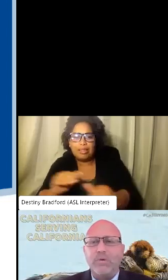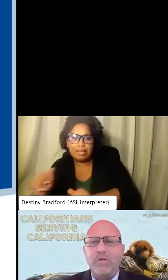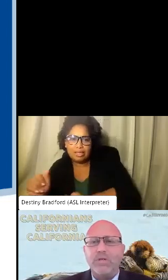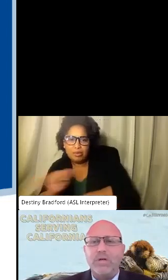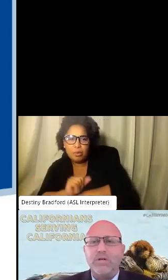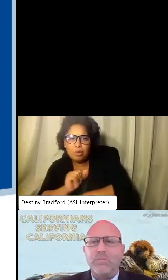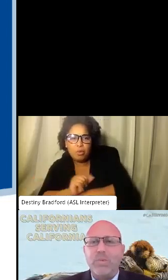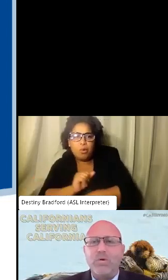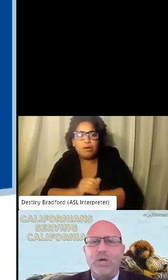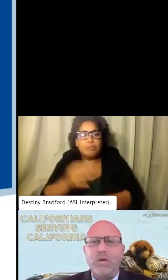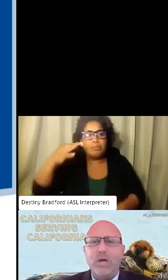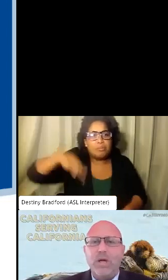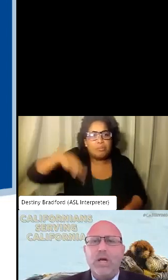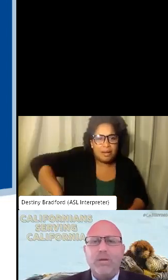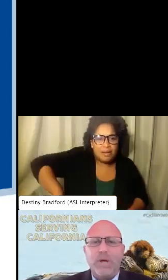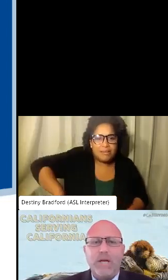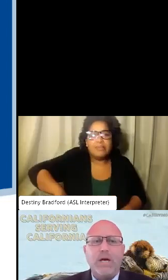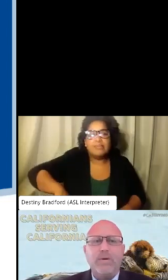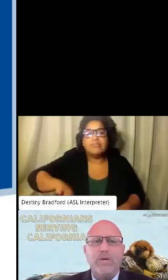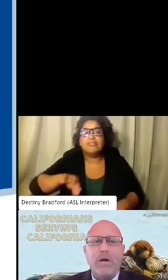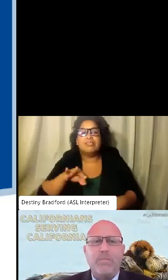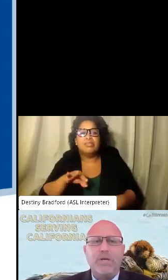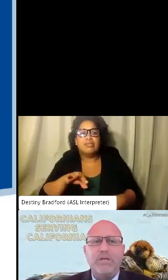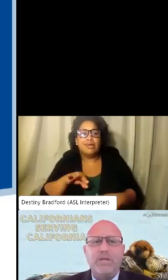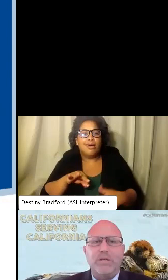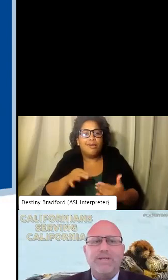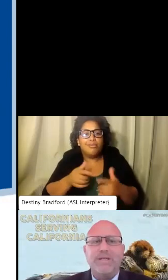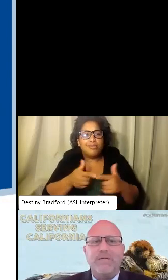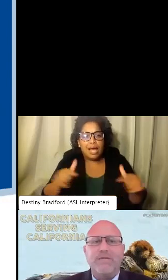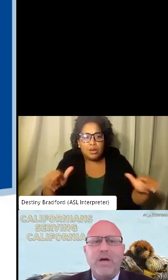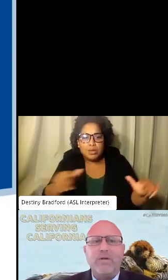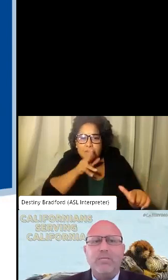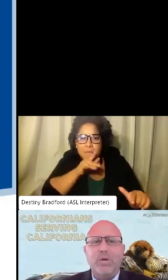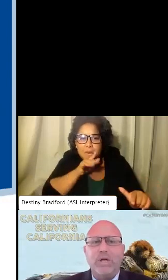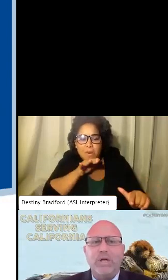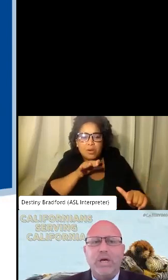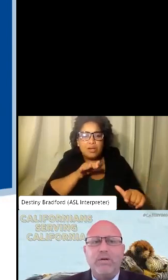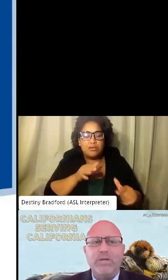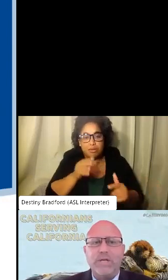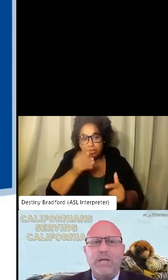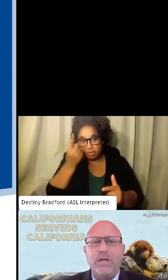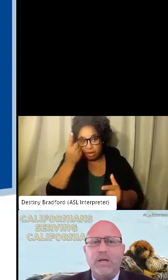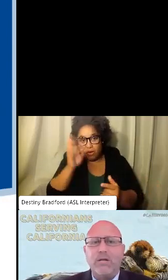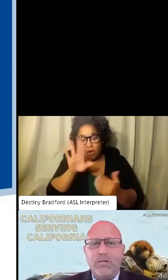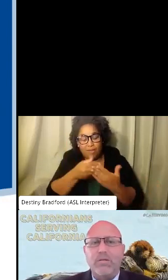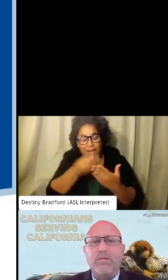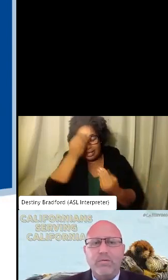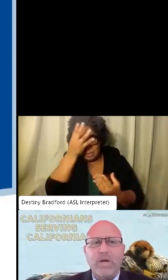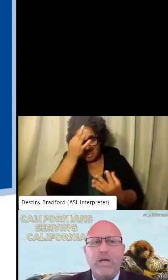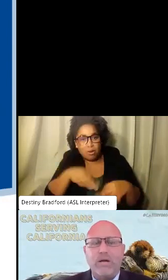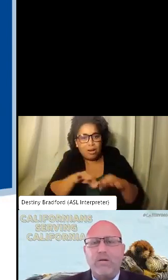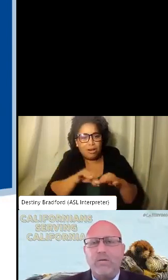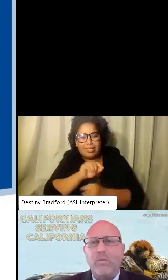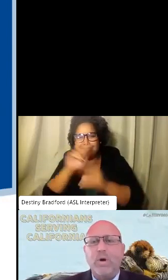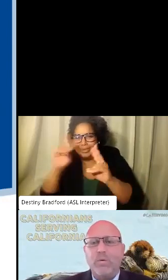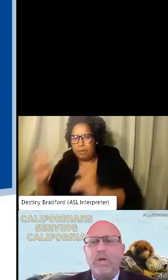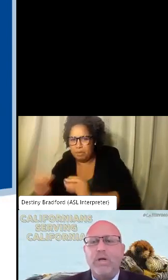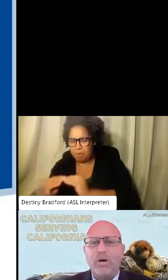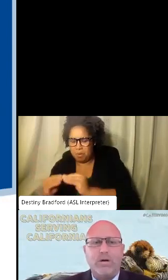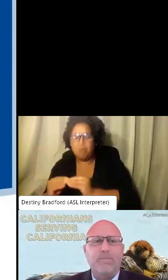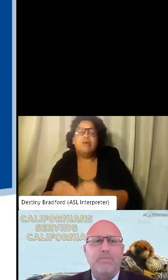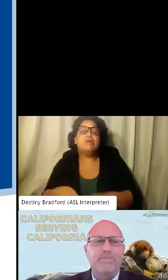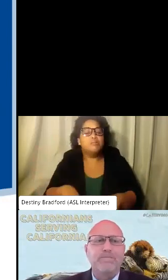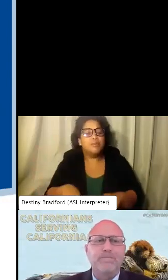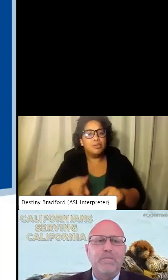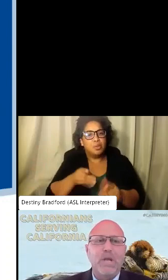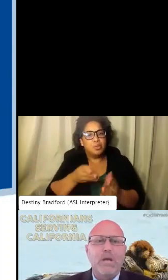the languages that are spoken, and many other topics is invaluable in understanding through data where we